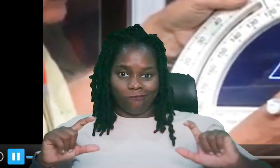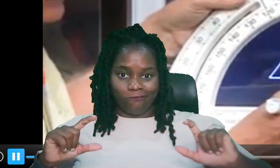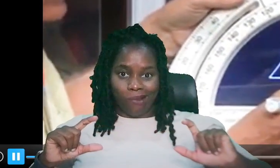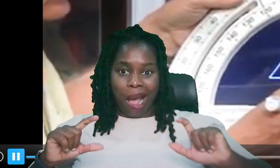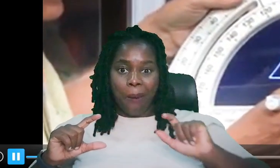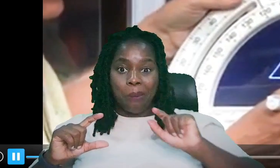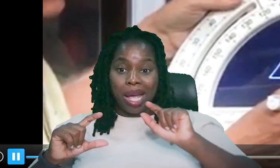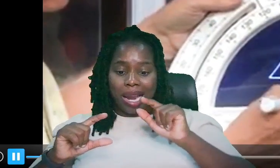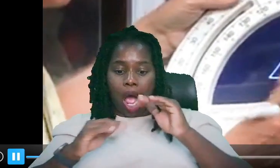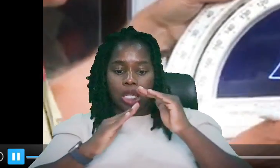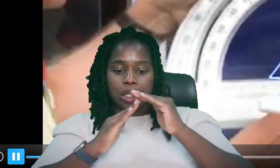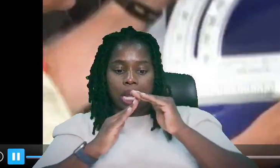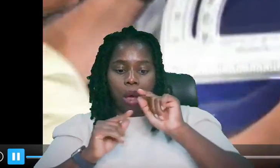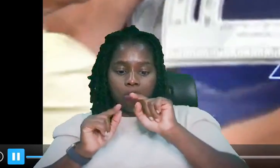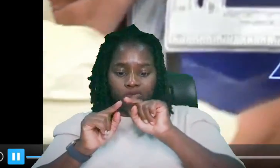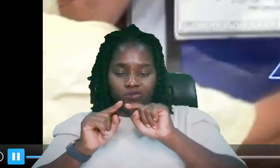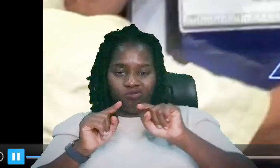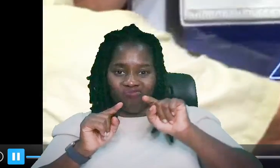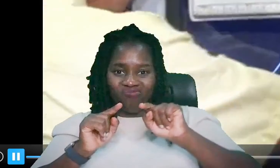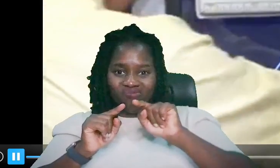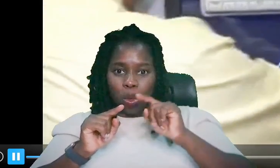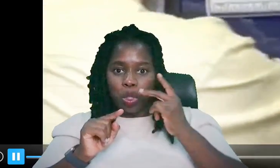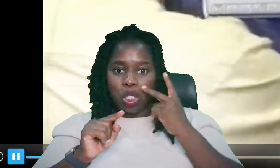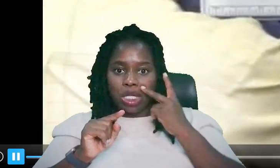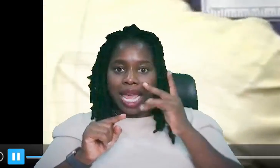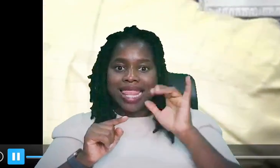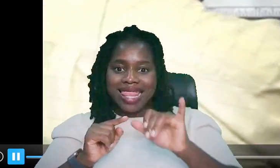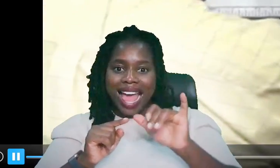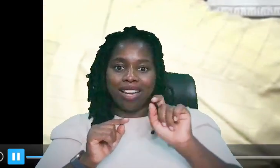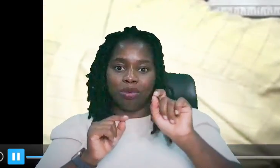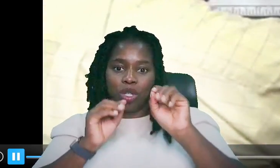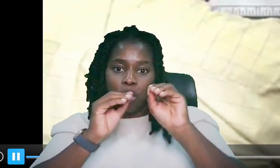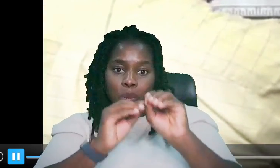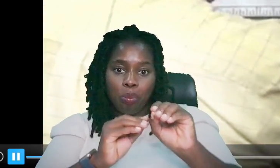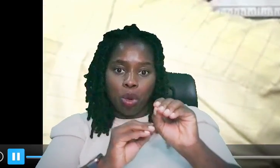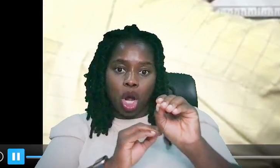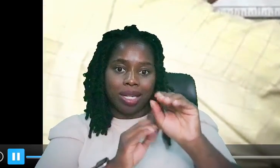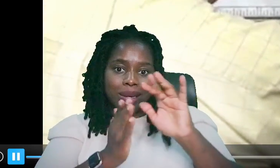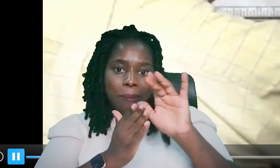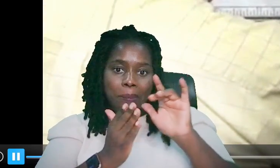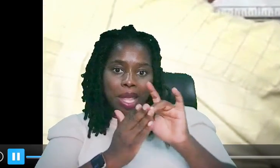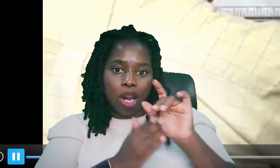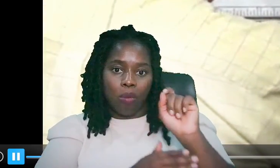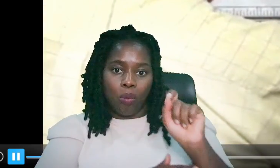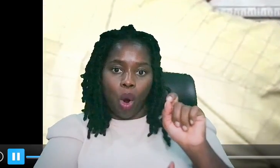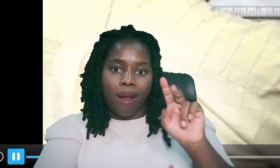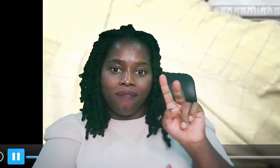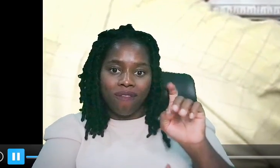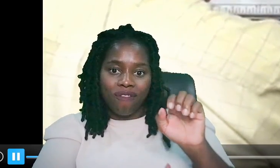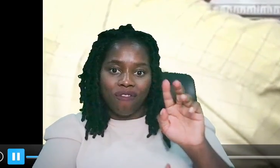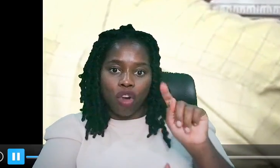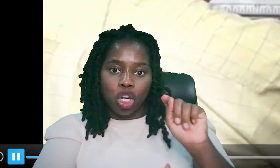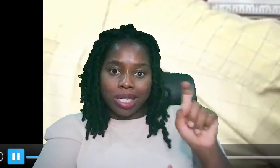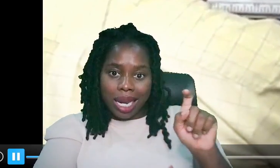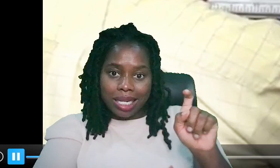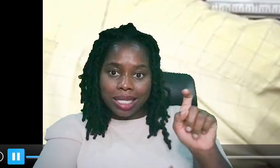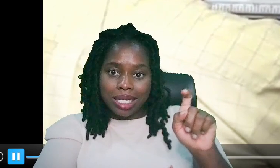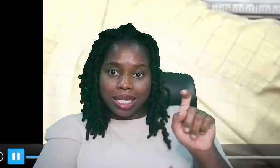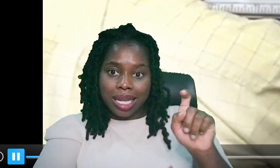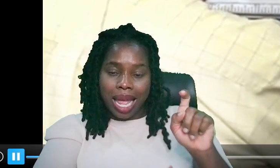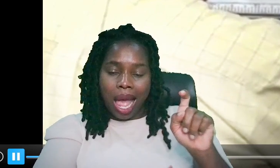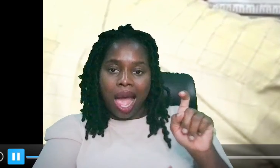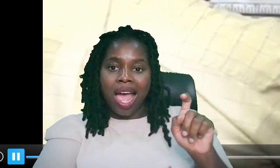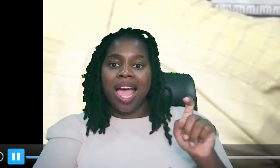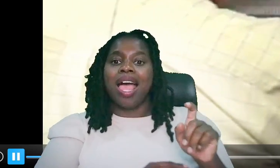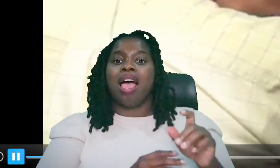right there, is where the vertex goes. So I'm going to put the vertex of my angle right at that point, and then I'm